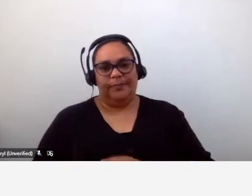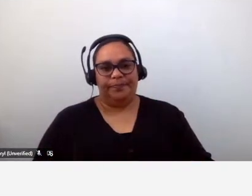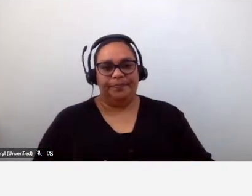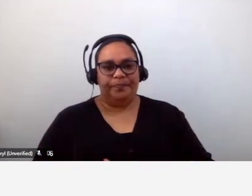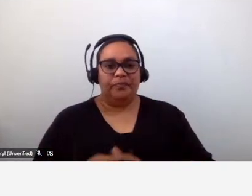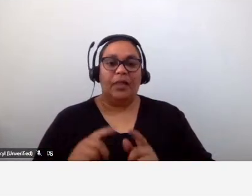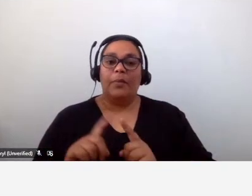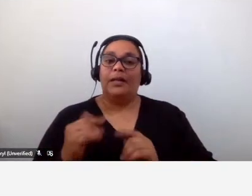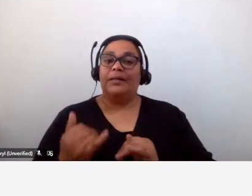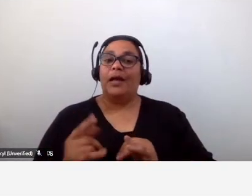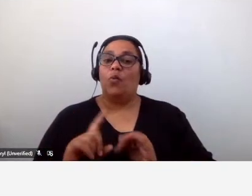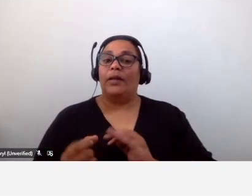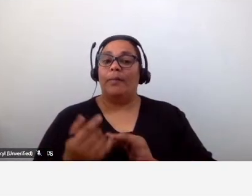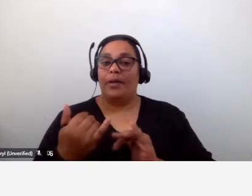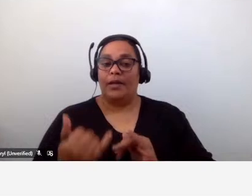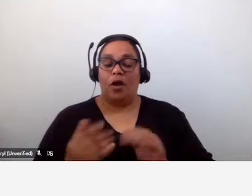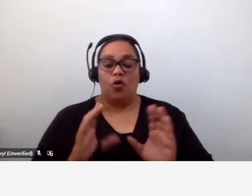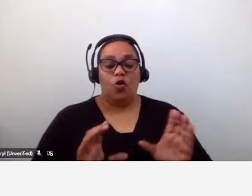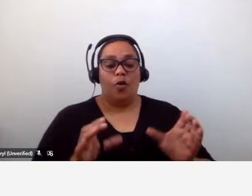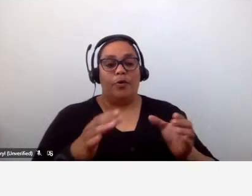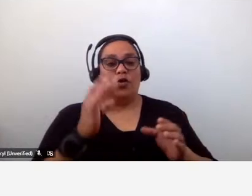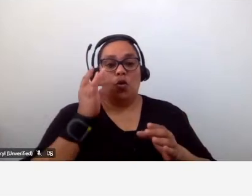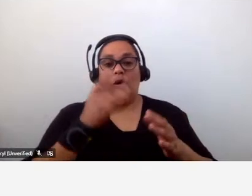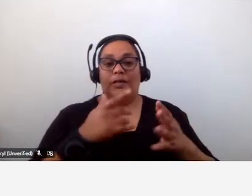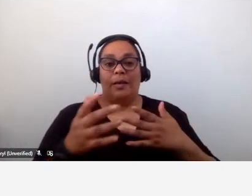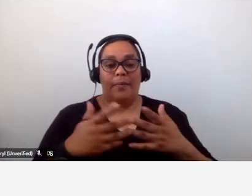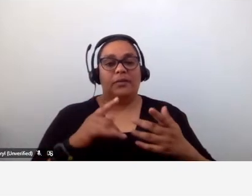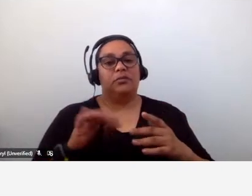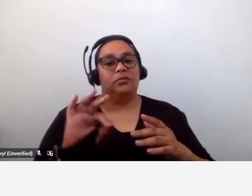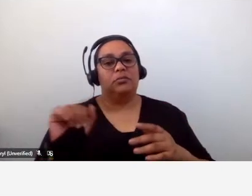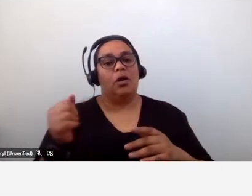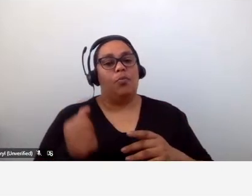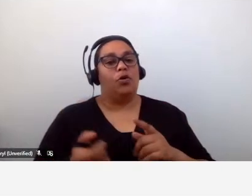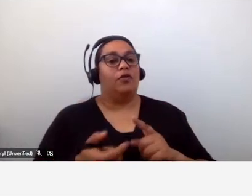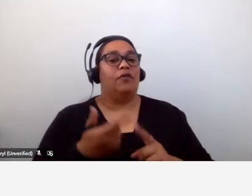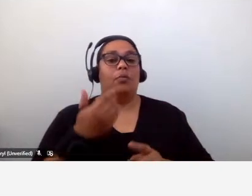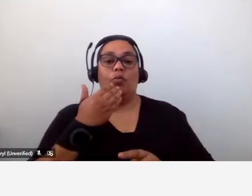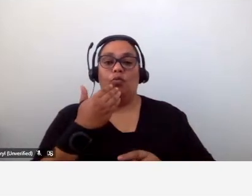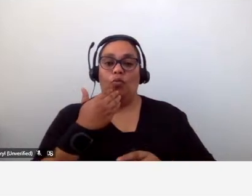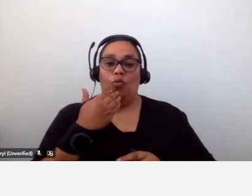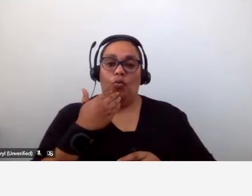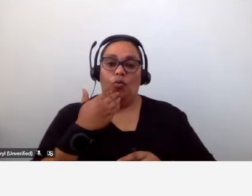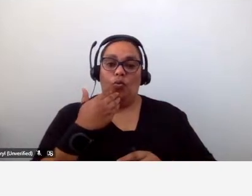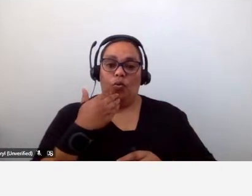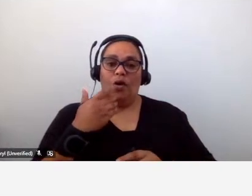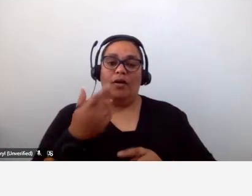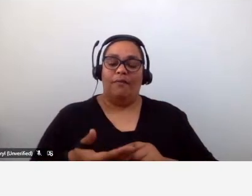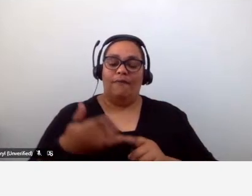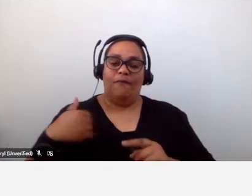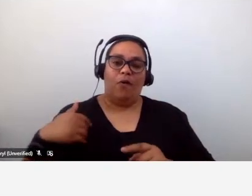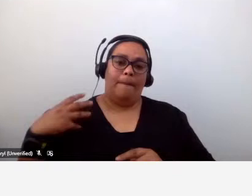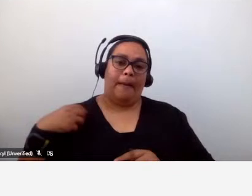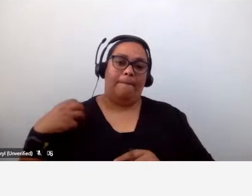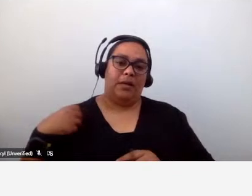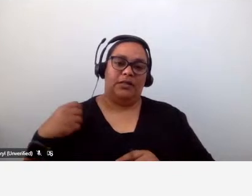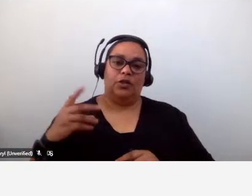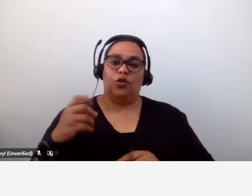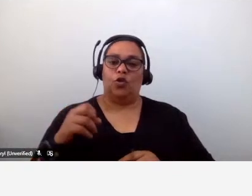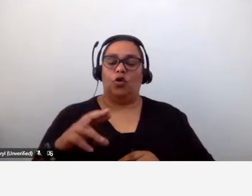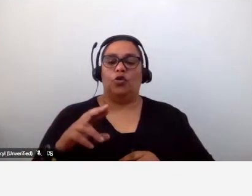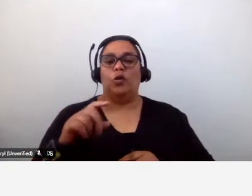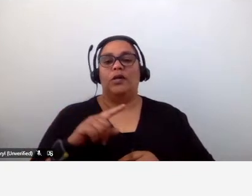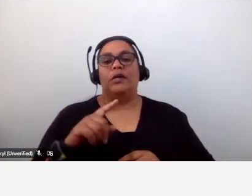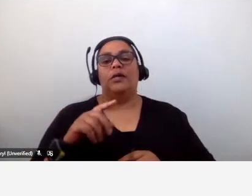What has been happening now is that the Commission on Khoisan Matters has been appointed by former Minister Dr.